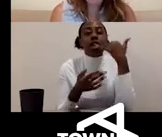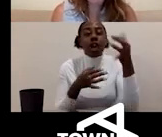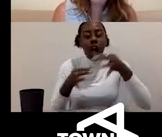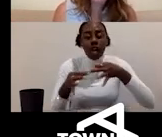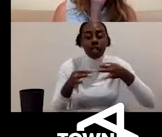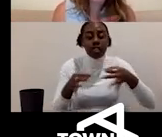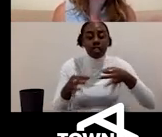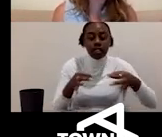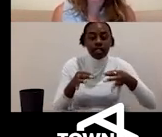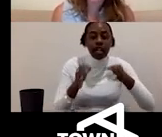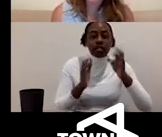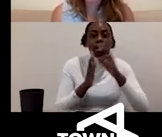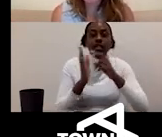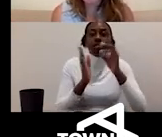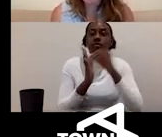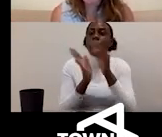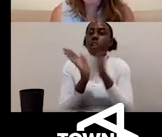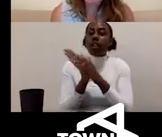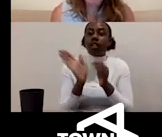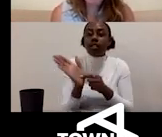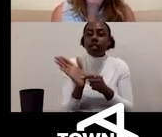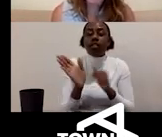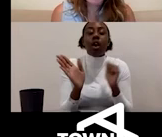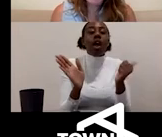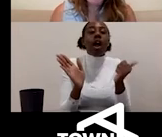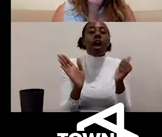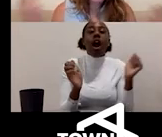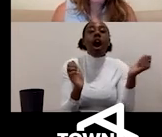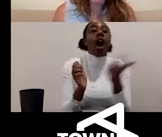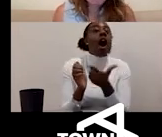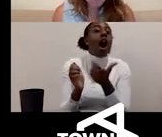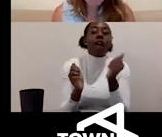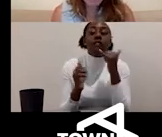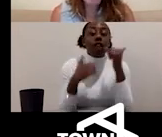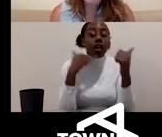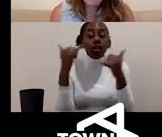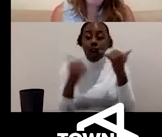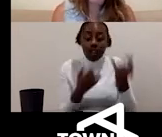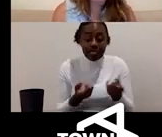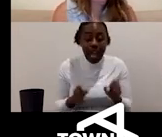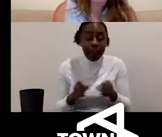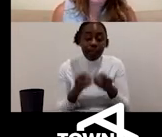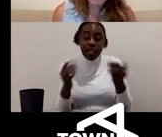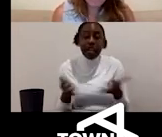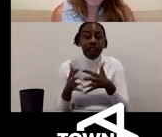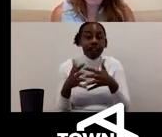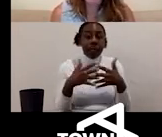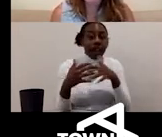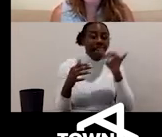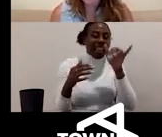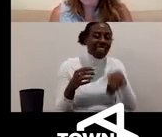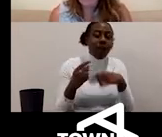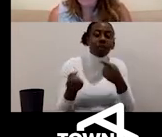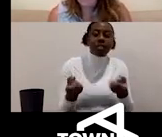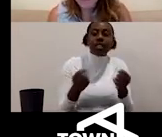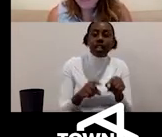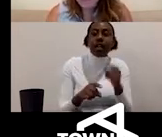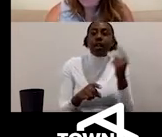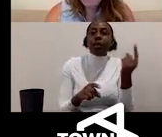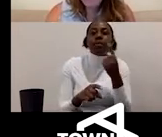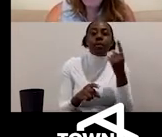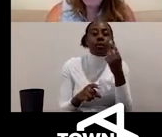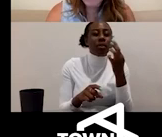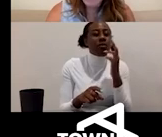America. So the metadata of every phone call that was happening in America. And that was a moment again where we decided to revisit the surveillance